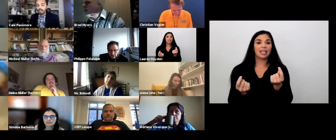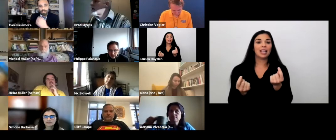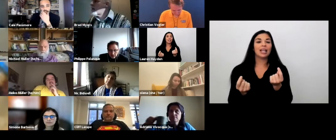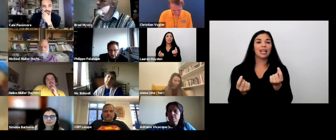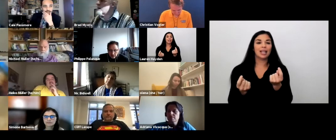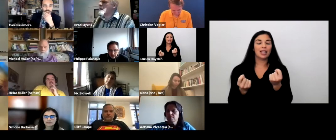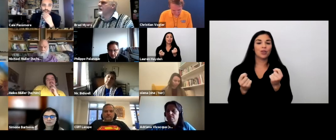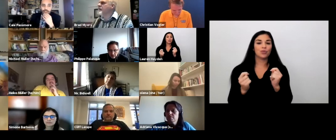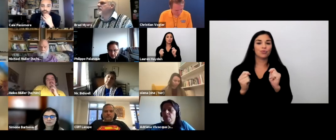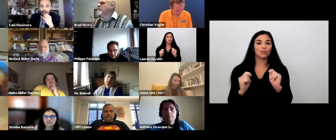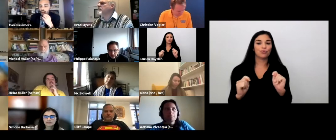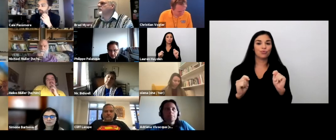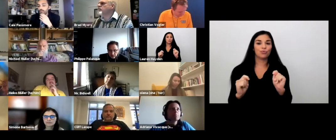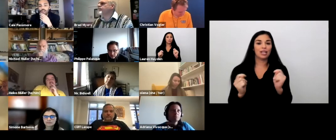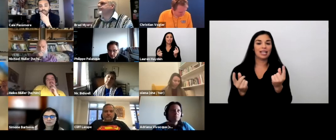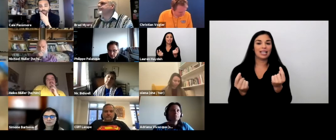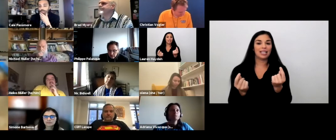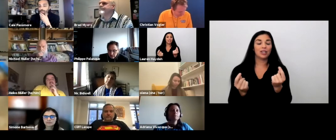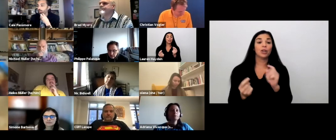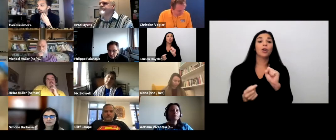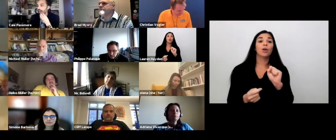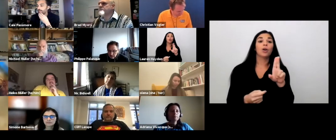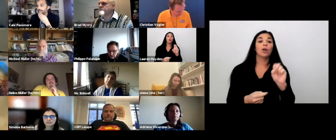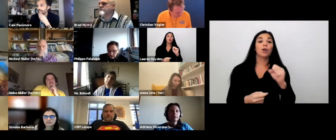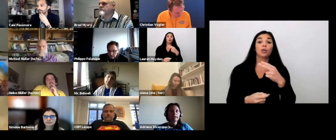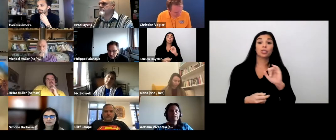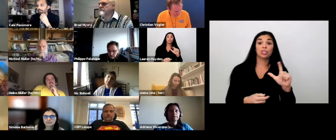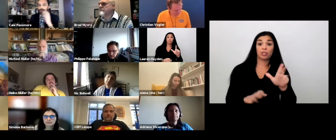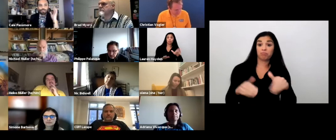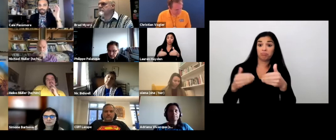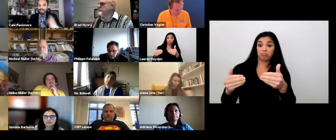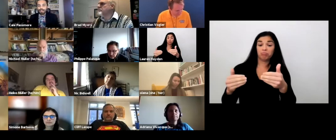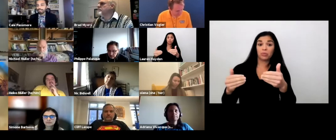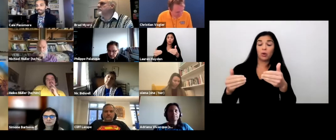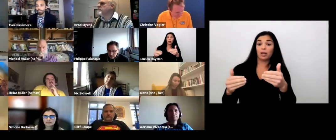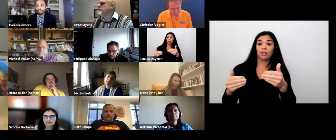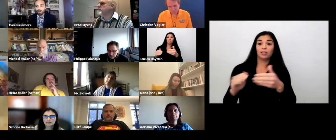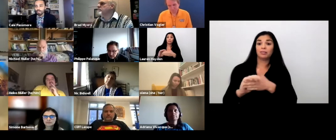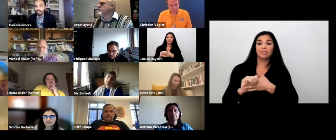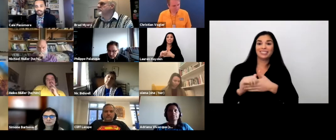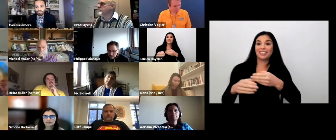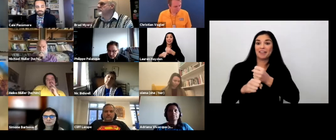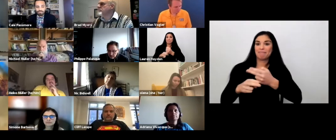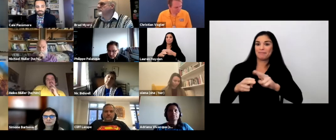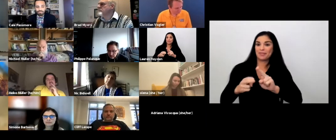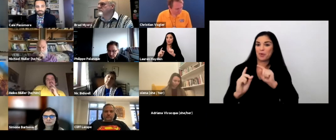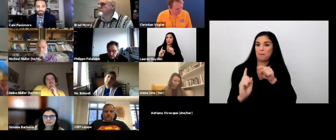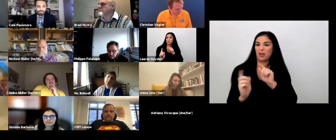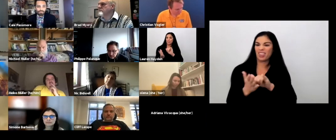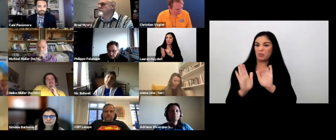try and actually, Sushil, if you're able to just sort of like add a concise point, that would be great.